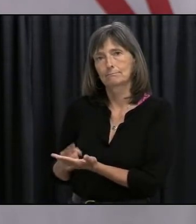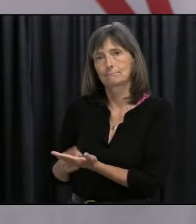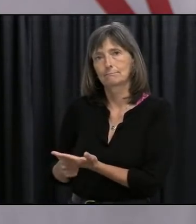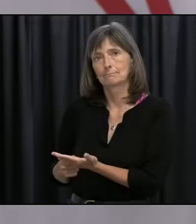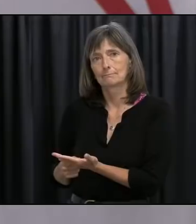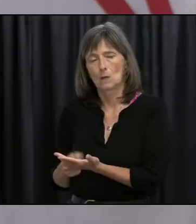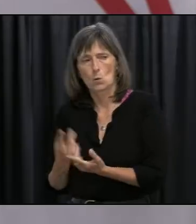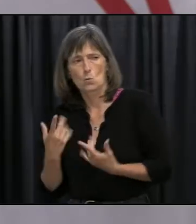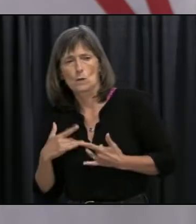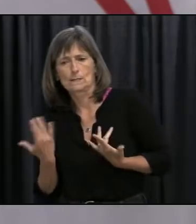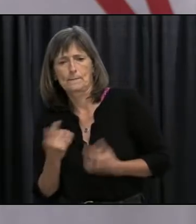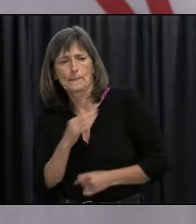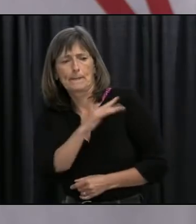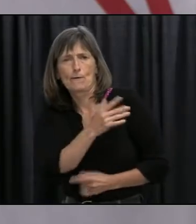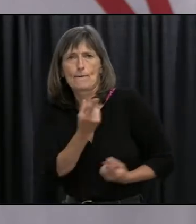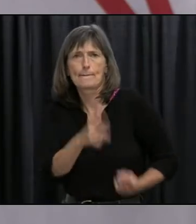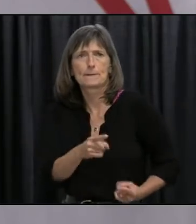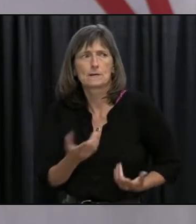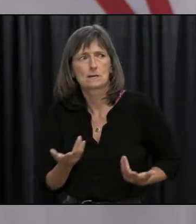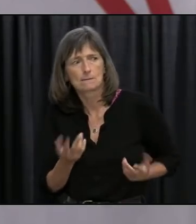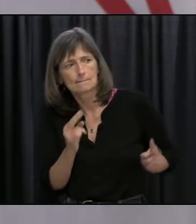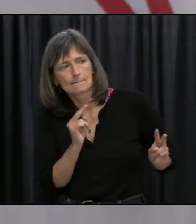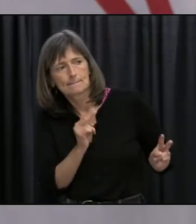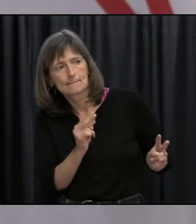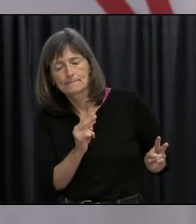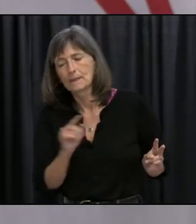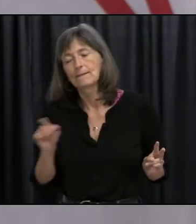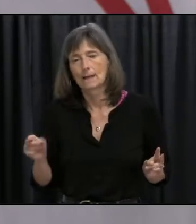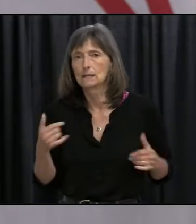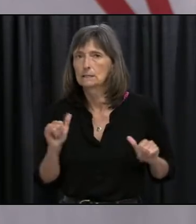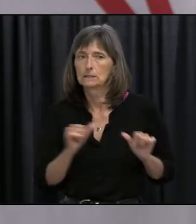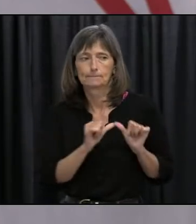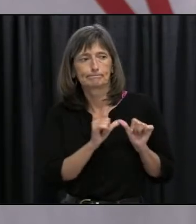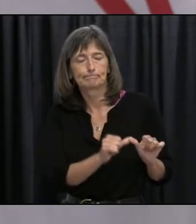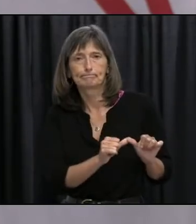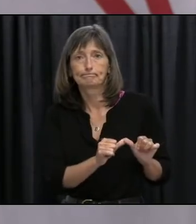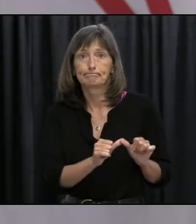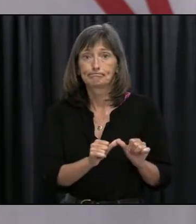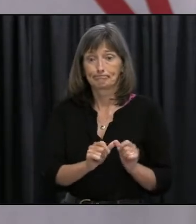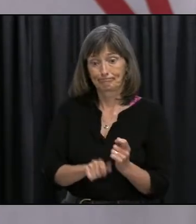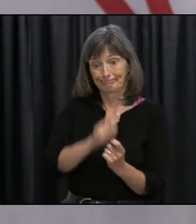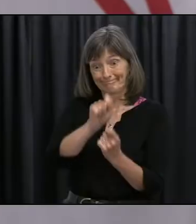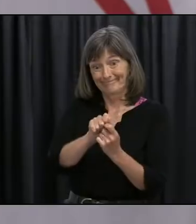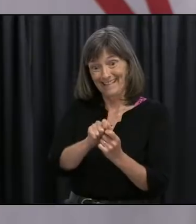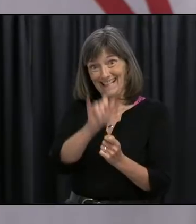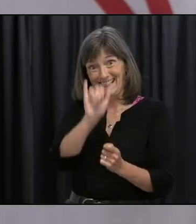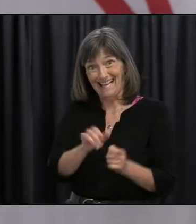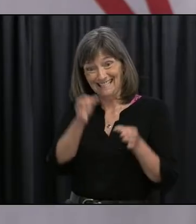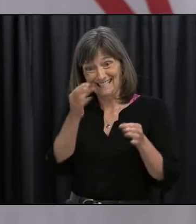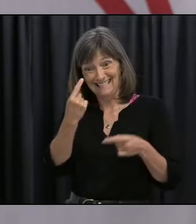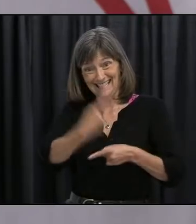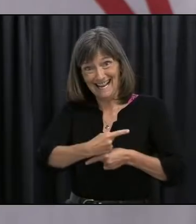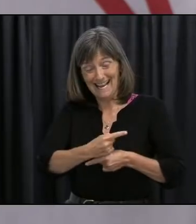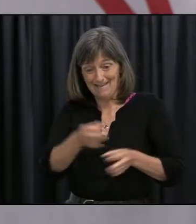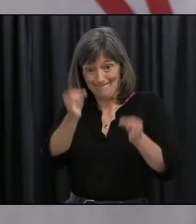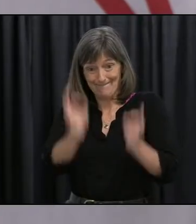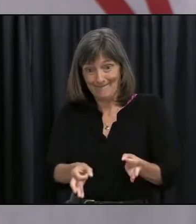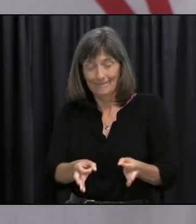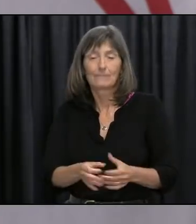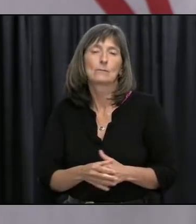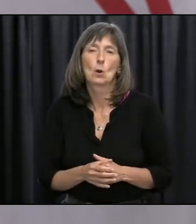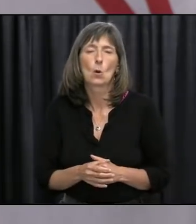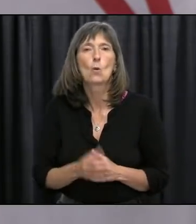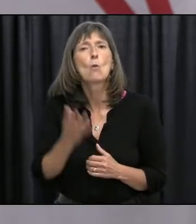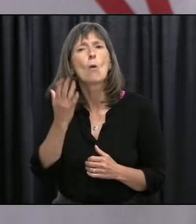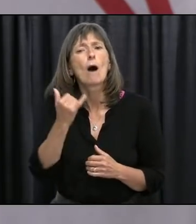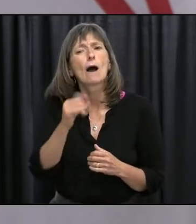of where that would be, continue to monitor. There's no date set for when that would be. The only thing that was significant about